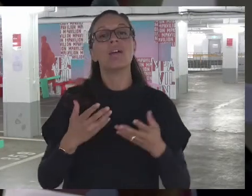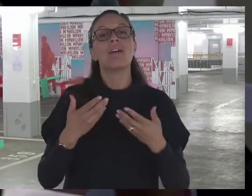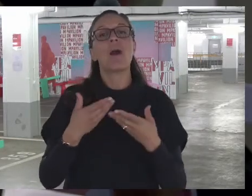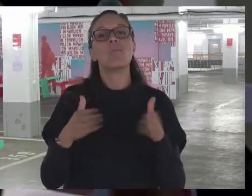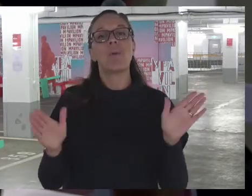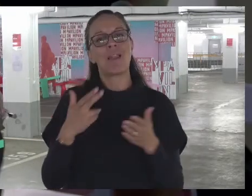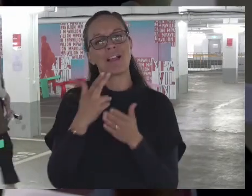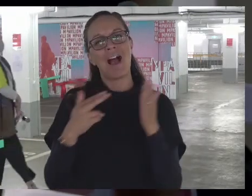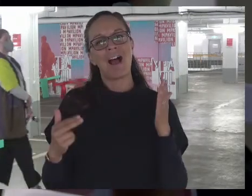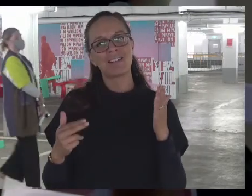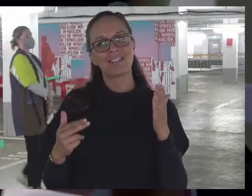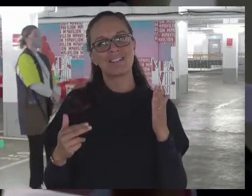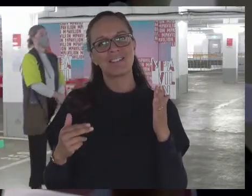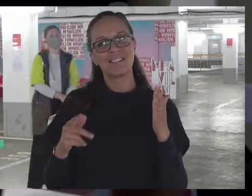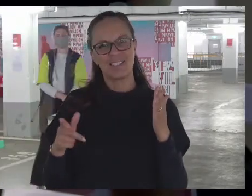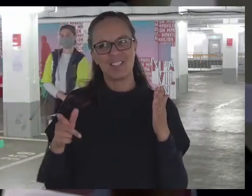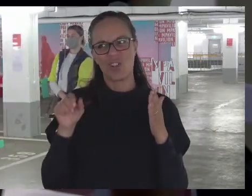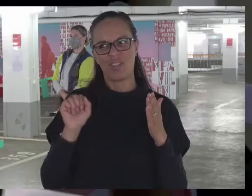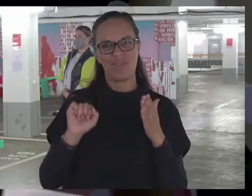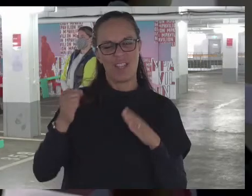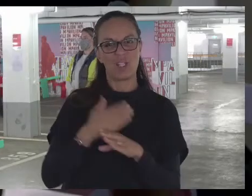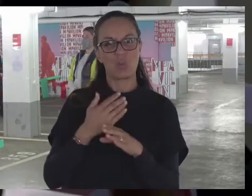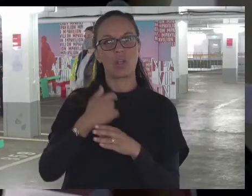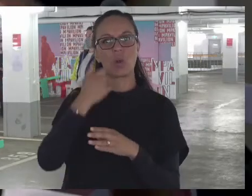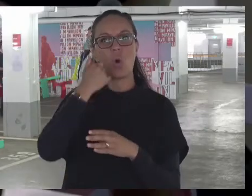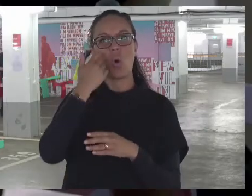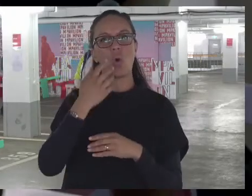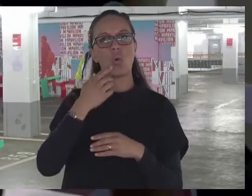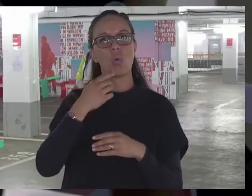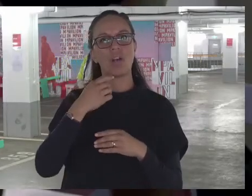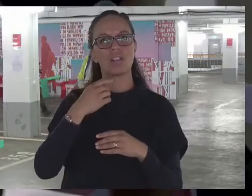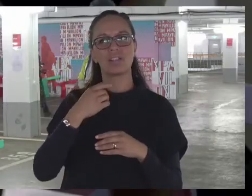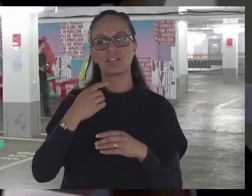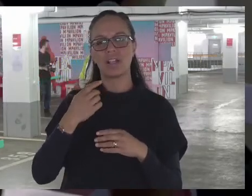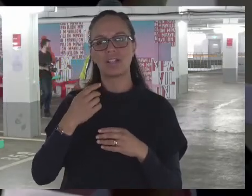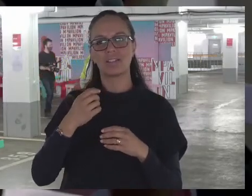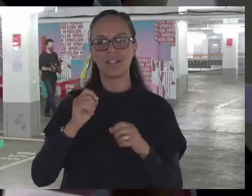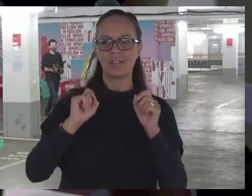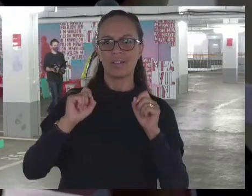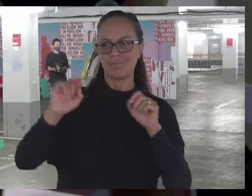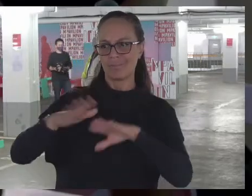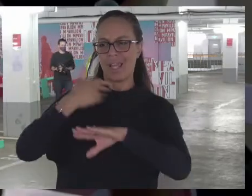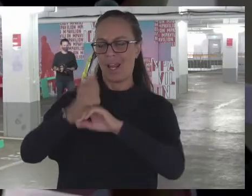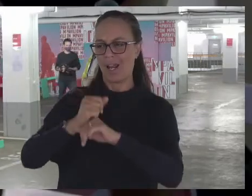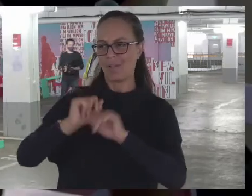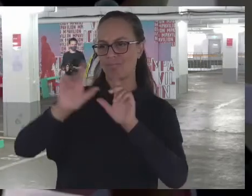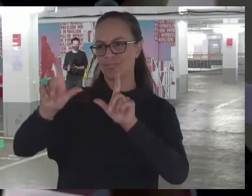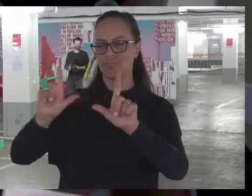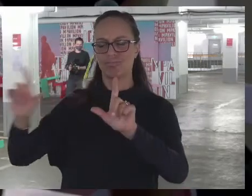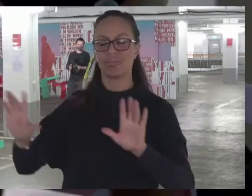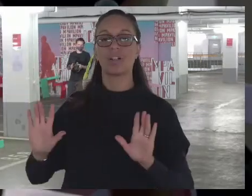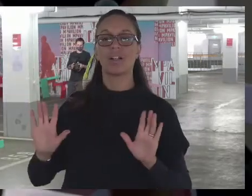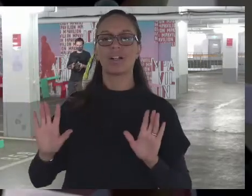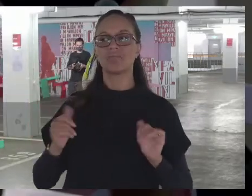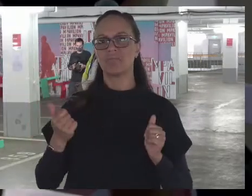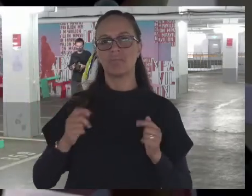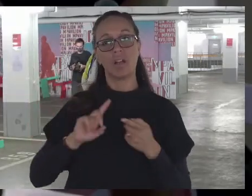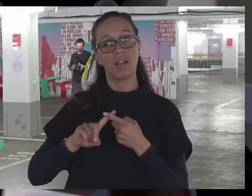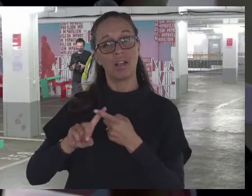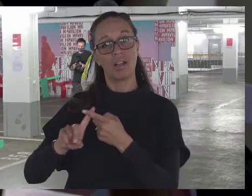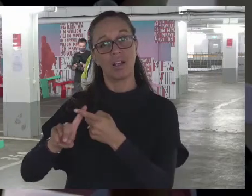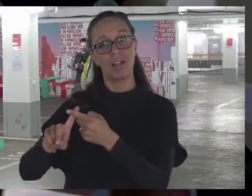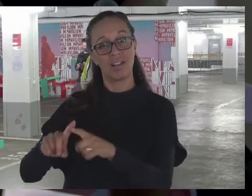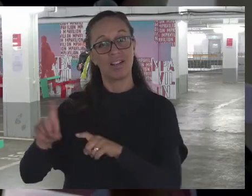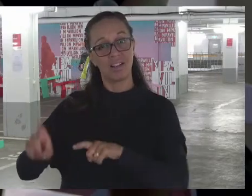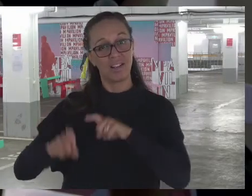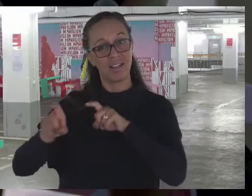has this longevity out, beyond just like a gallery show. And I sort of thought, it'd be really